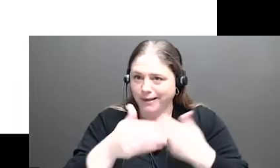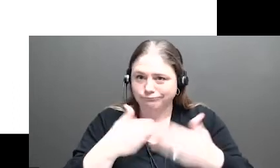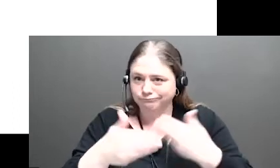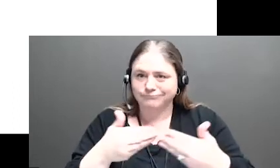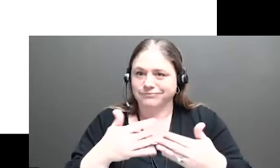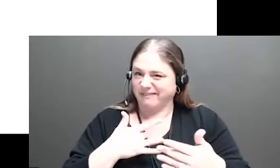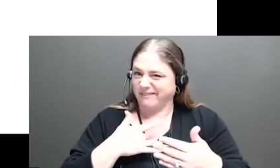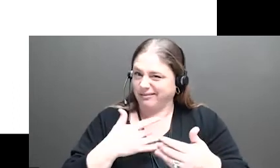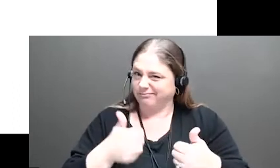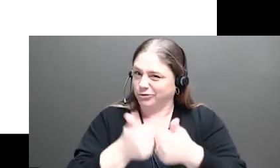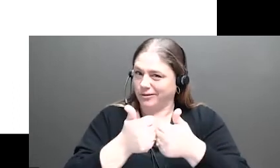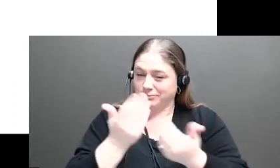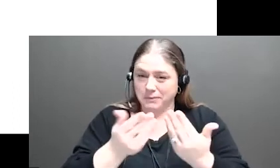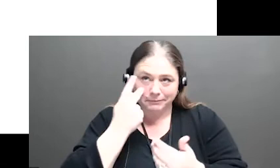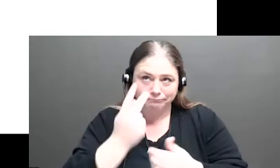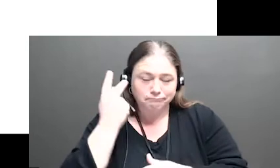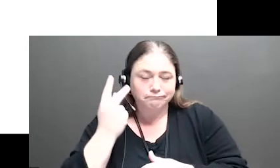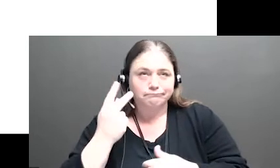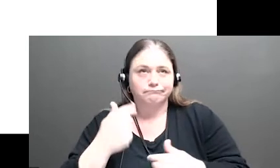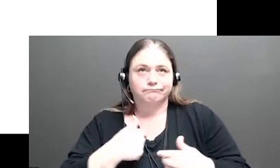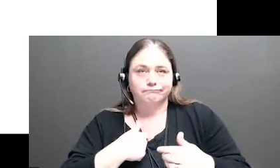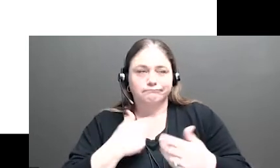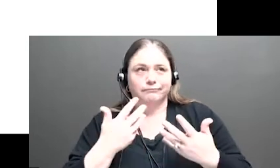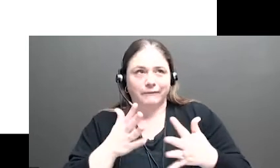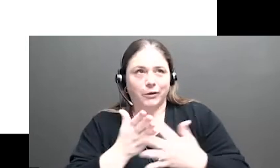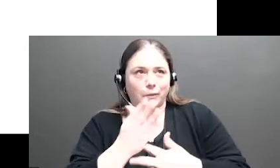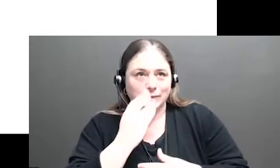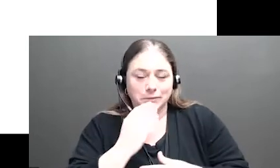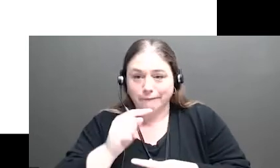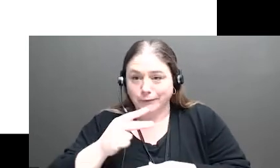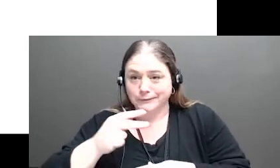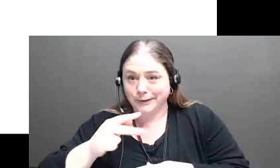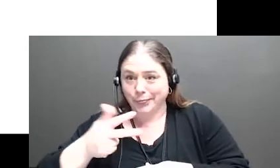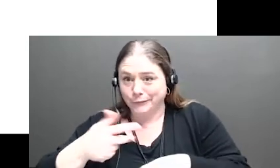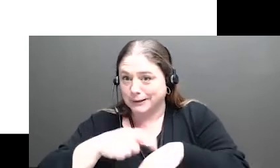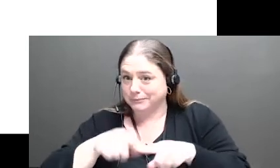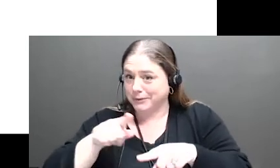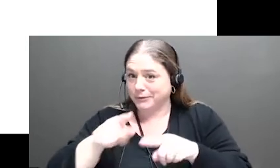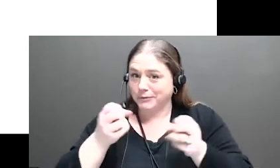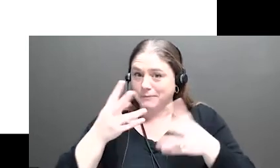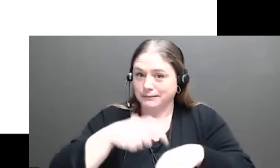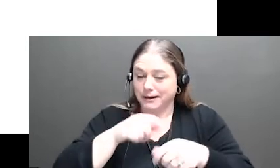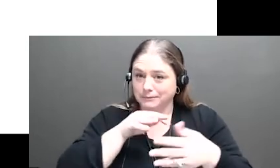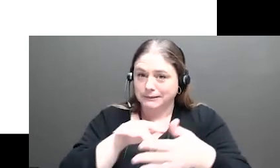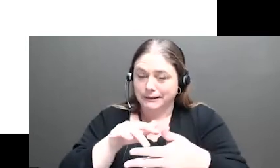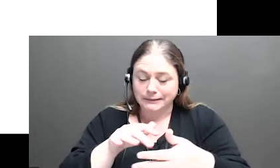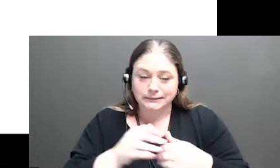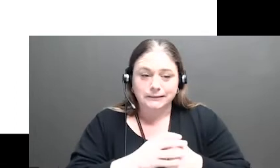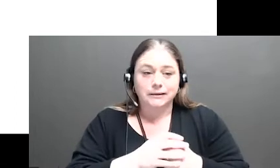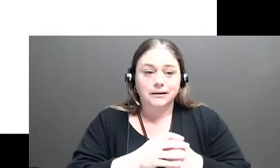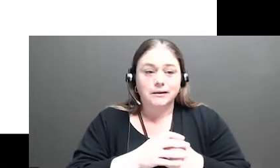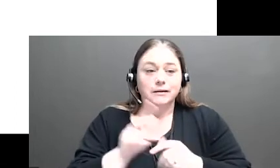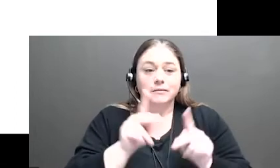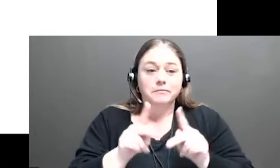first time or even the nth time. And job seekers with disabilities who are transitioning from school to work